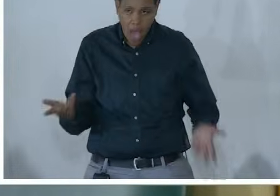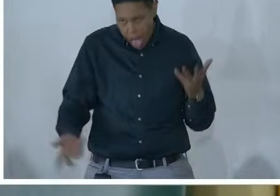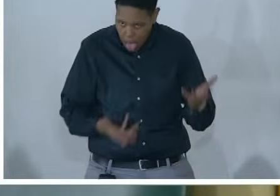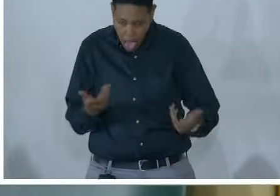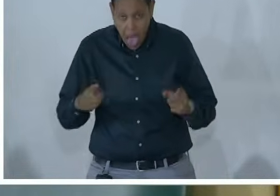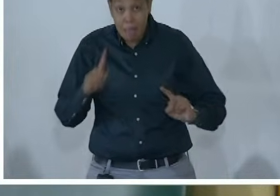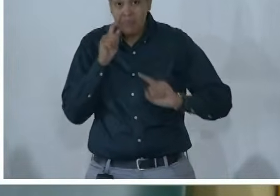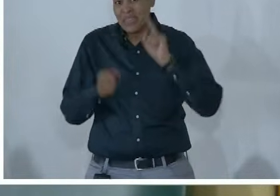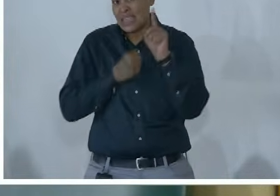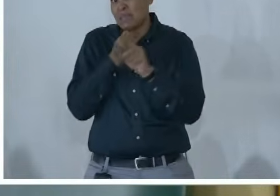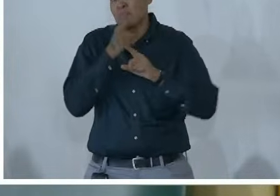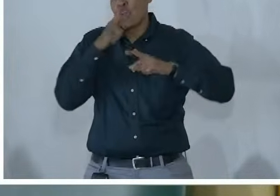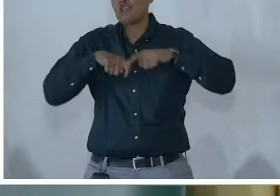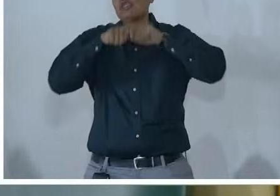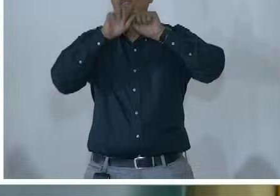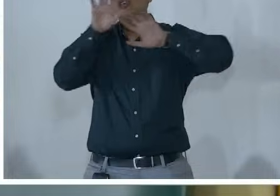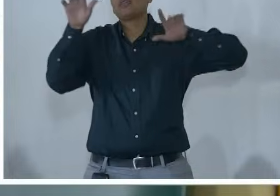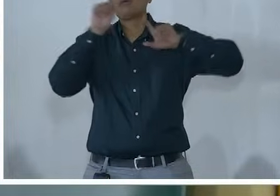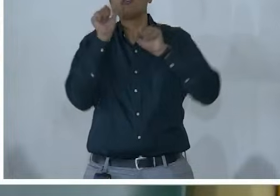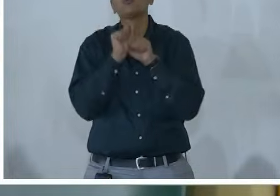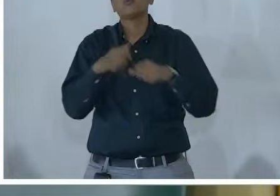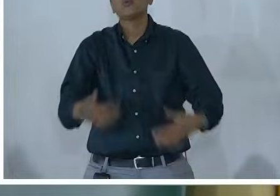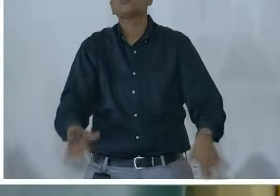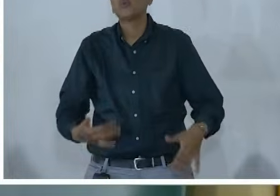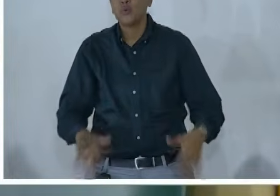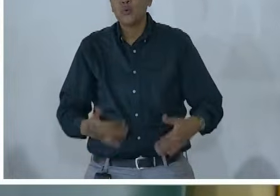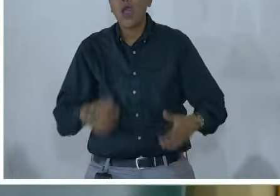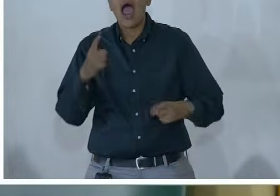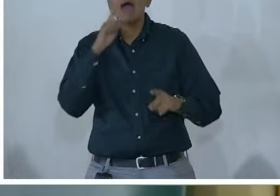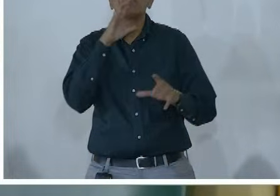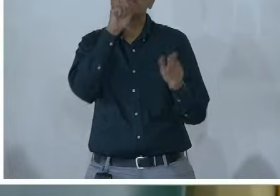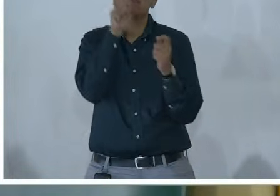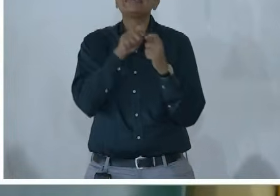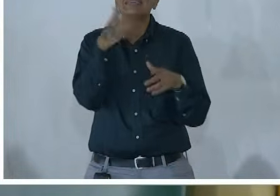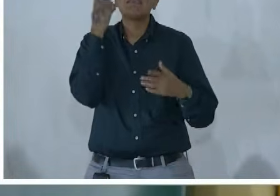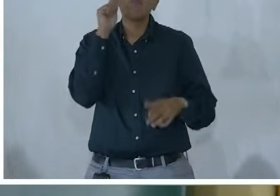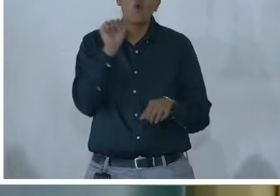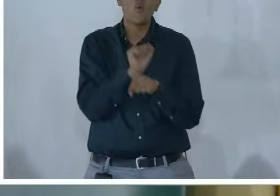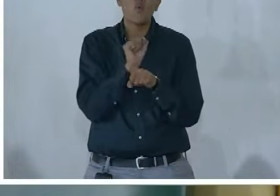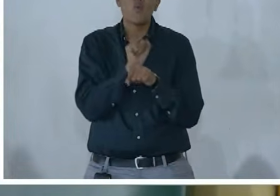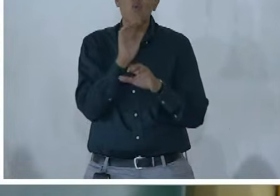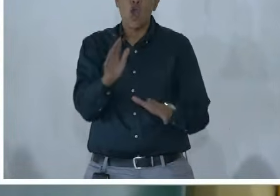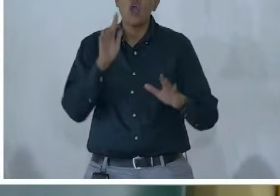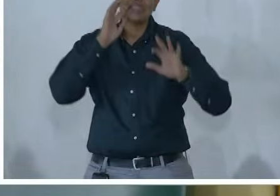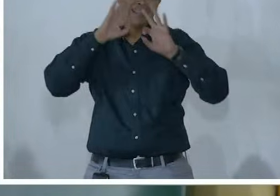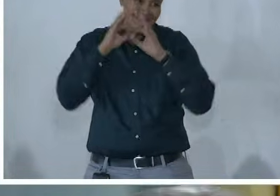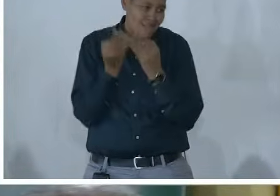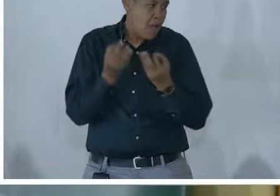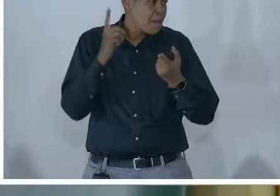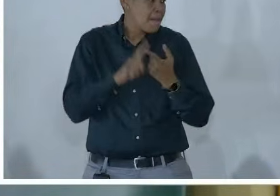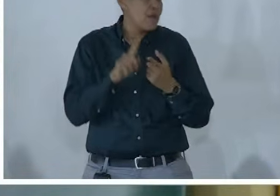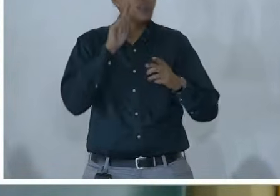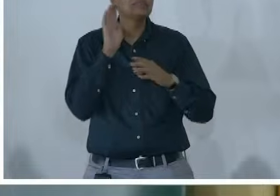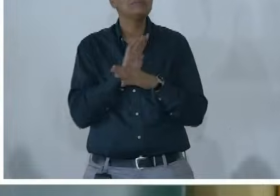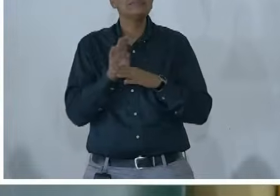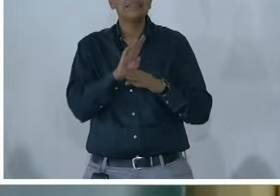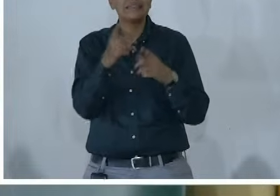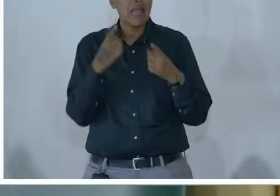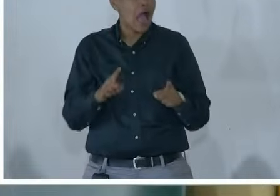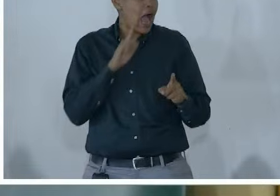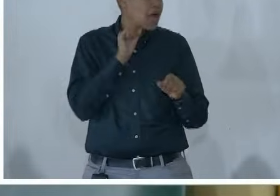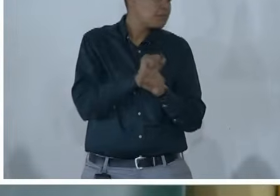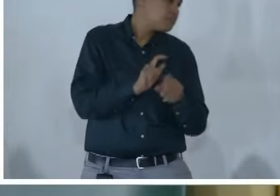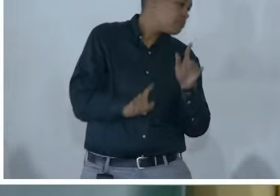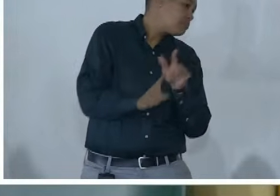The impact of the suspension was significant, particularly for the workers, families, and businesses that had come